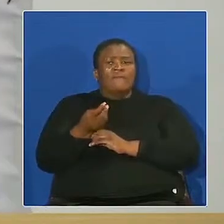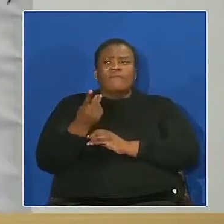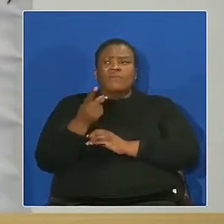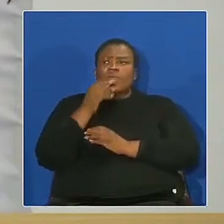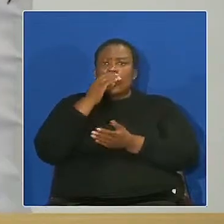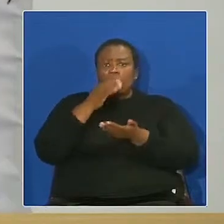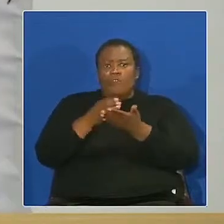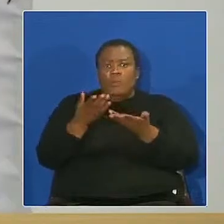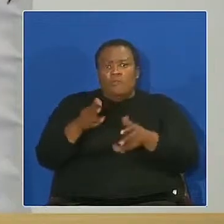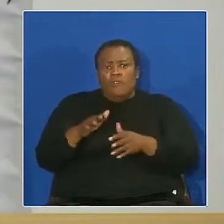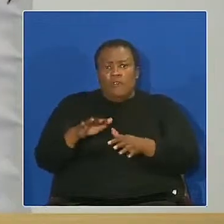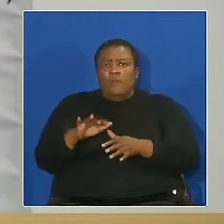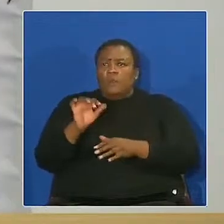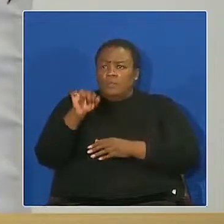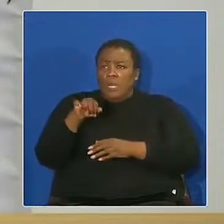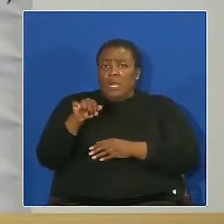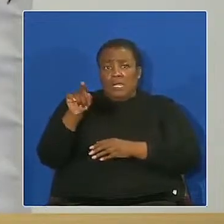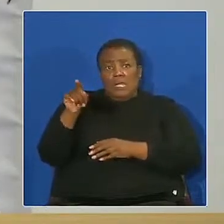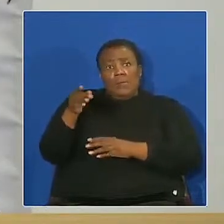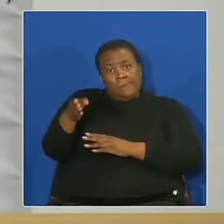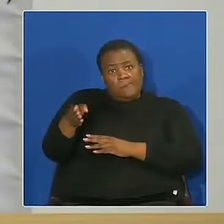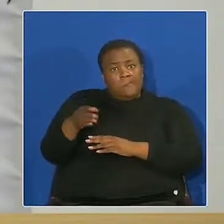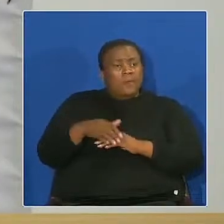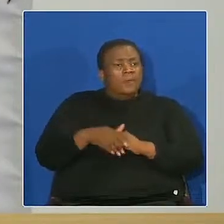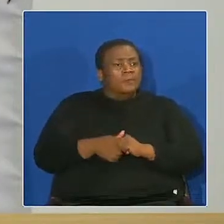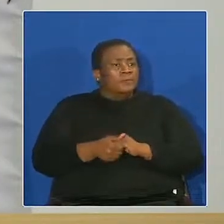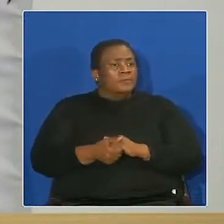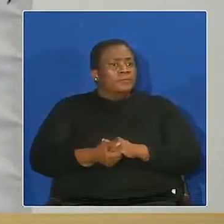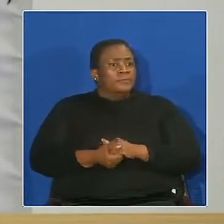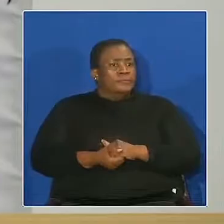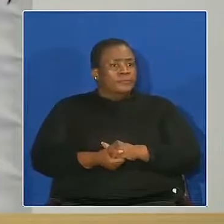confirmation to make it a matter of fact.